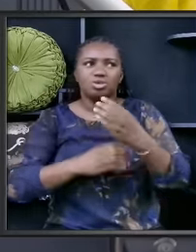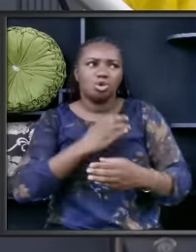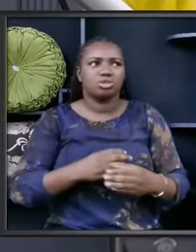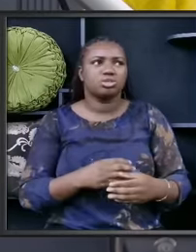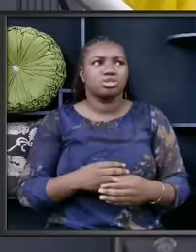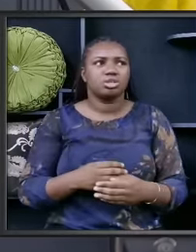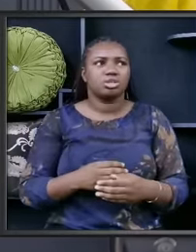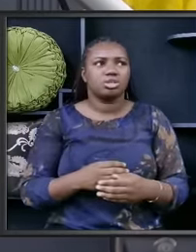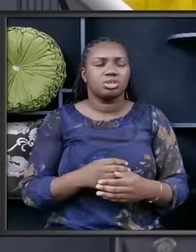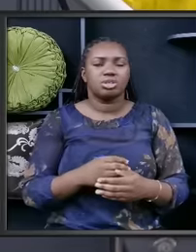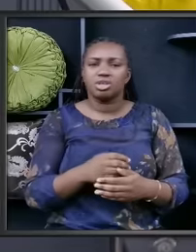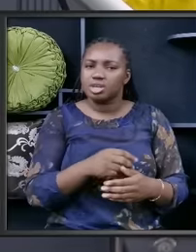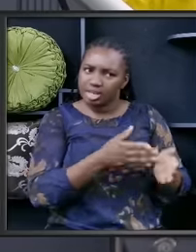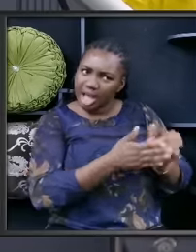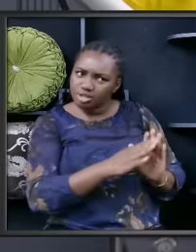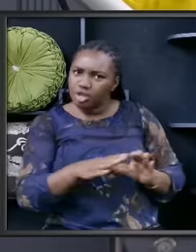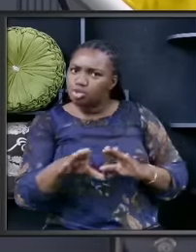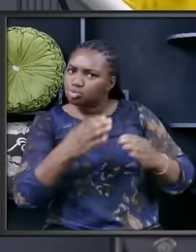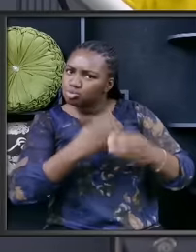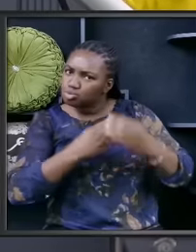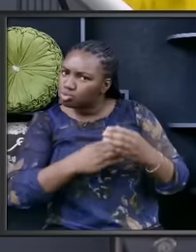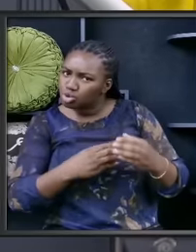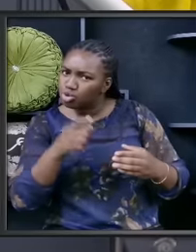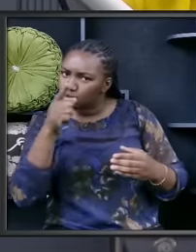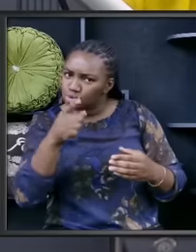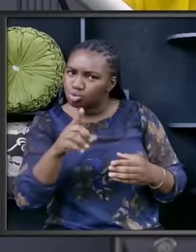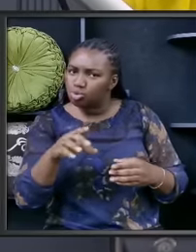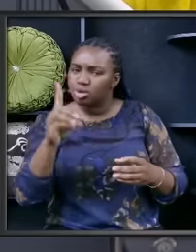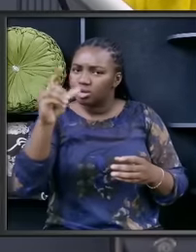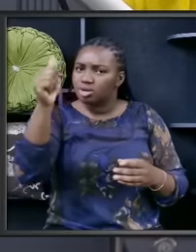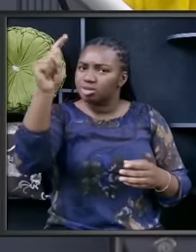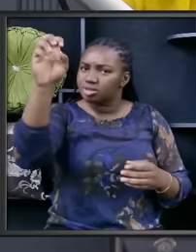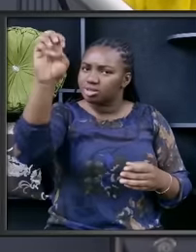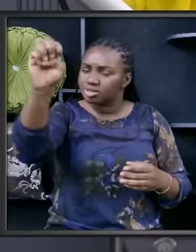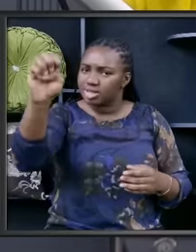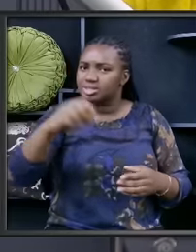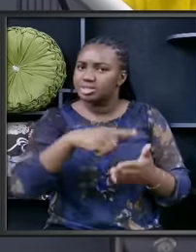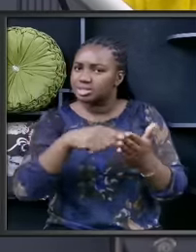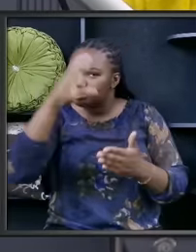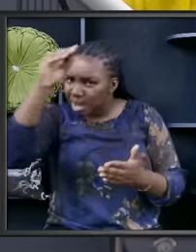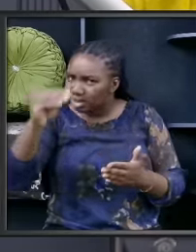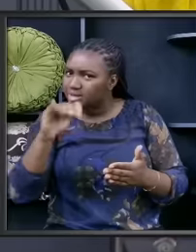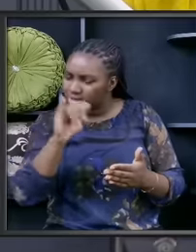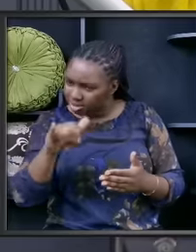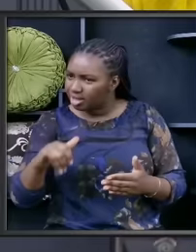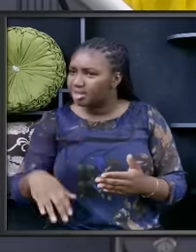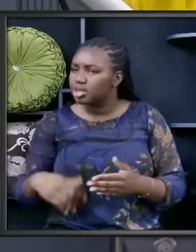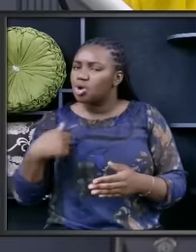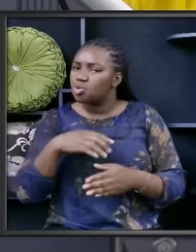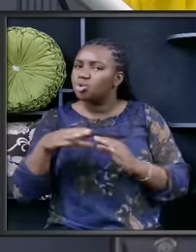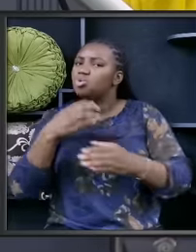We do friendship for like 1 year. 1 year. Yes. Then he can't carry me go do a court marriage.